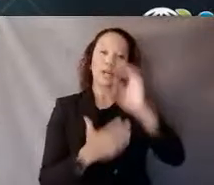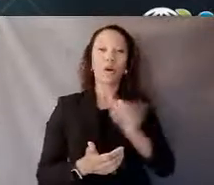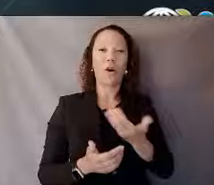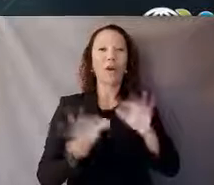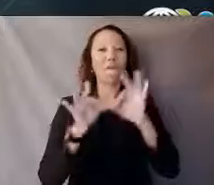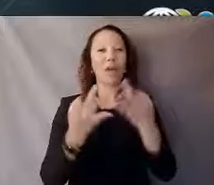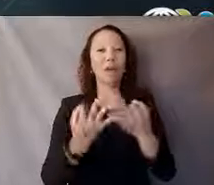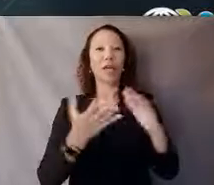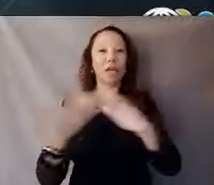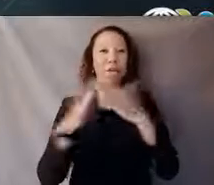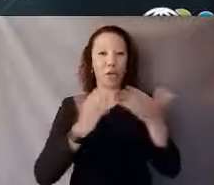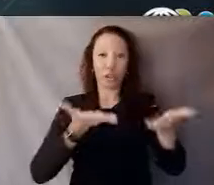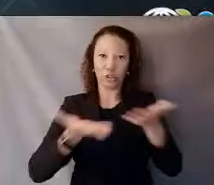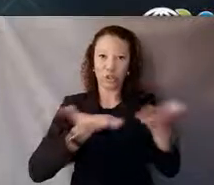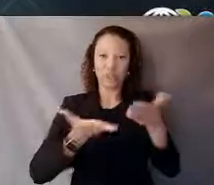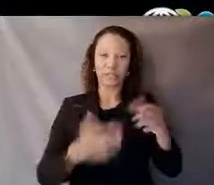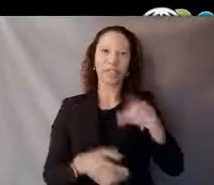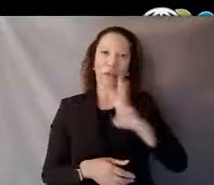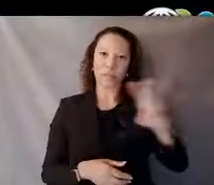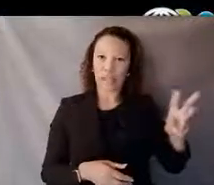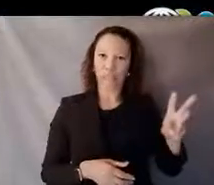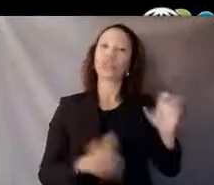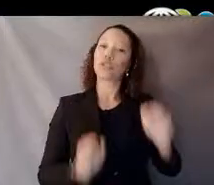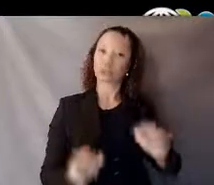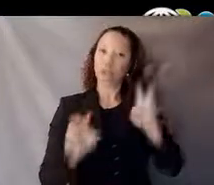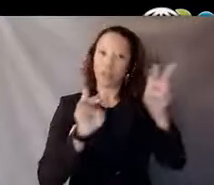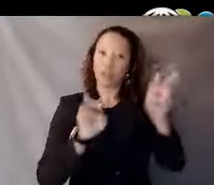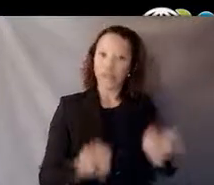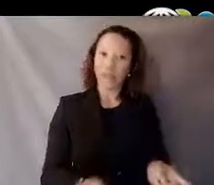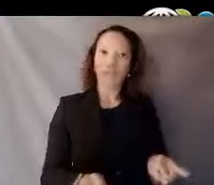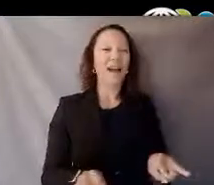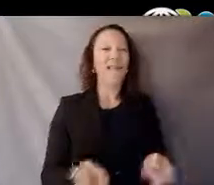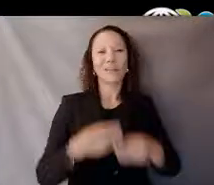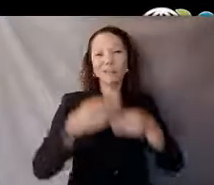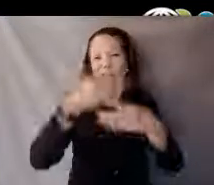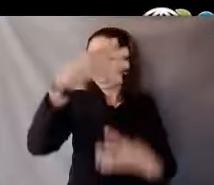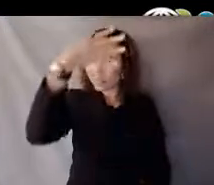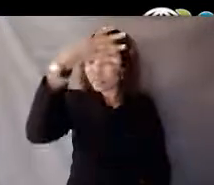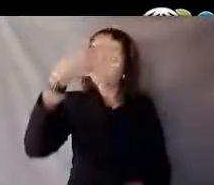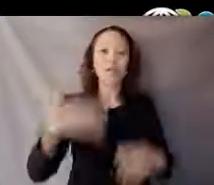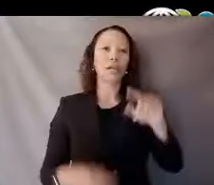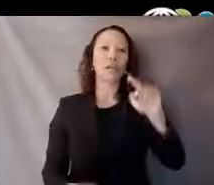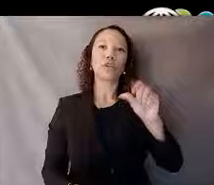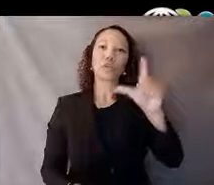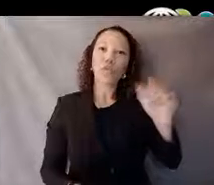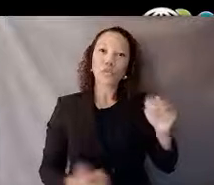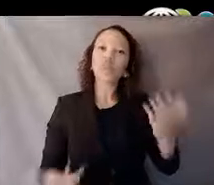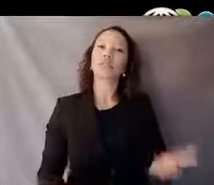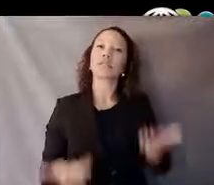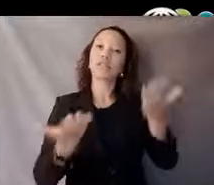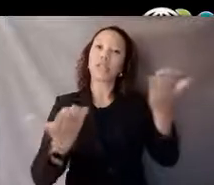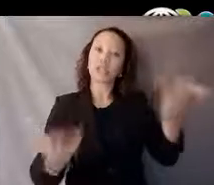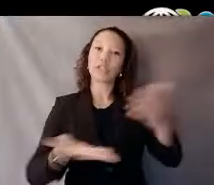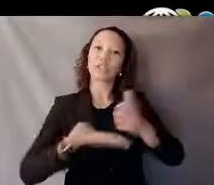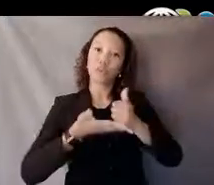Community Resources page. So feel free to visit that site. There's tons of different tips and tools and suggestions to